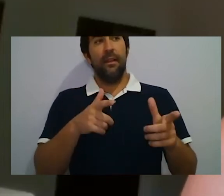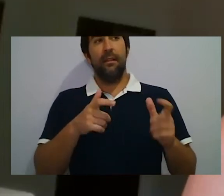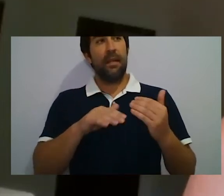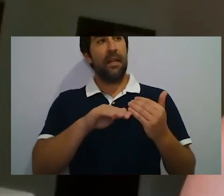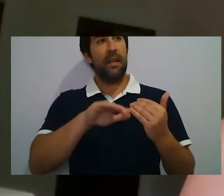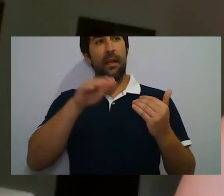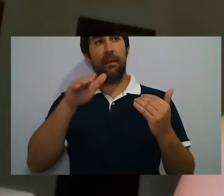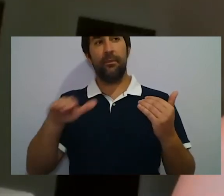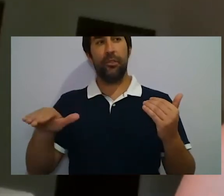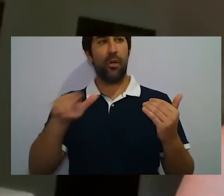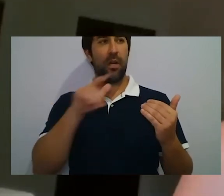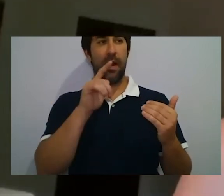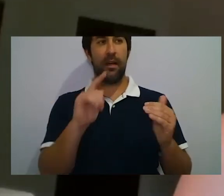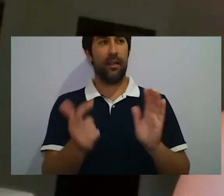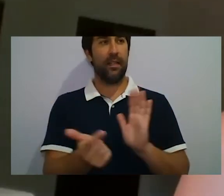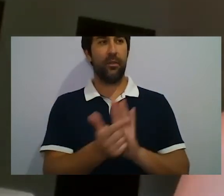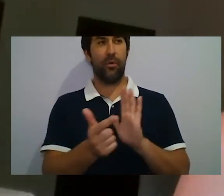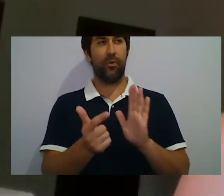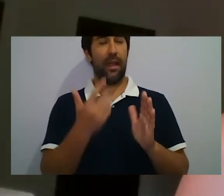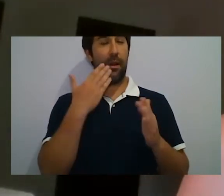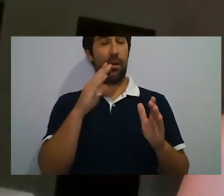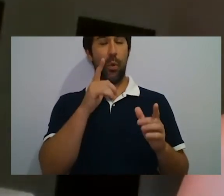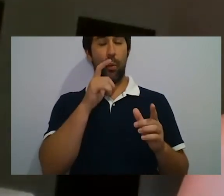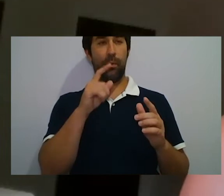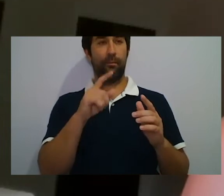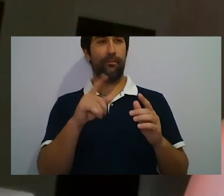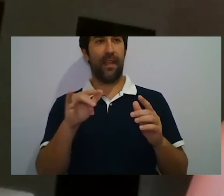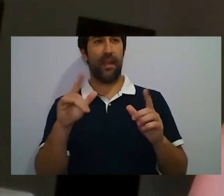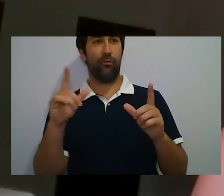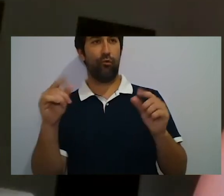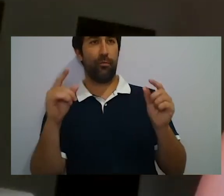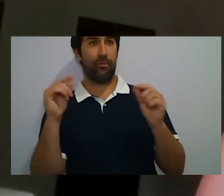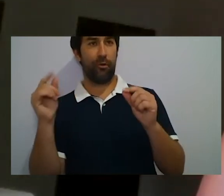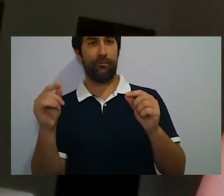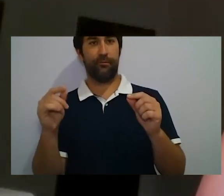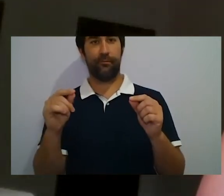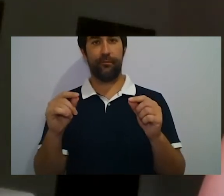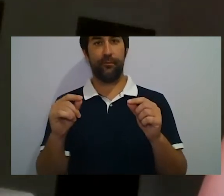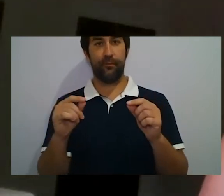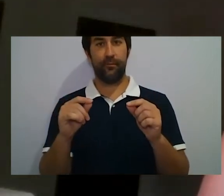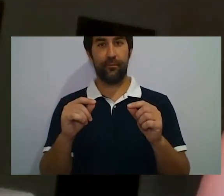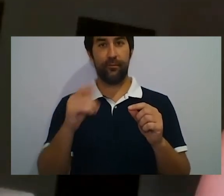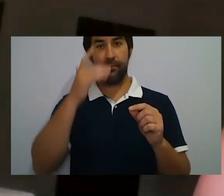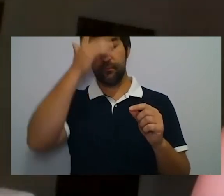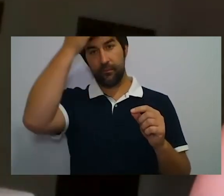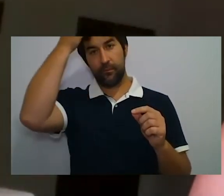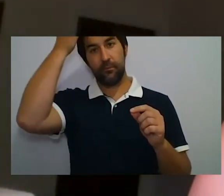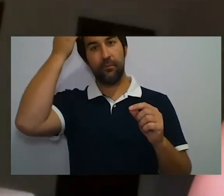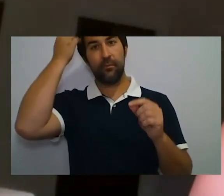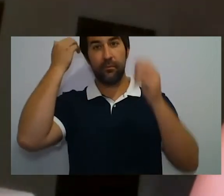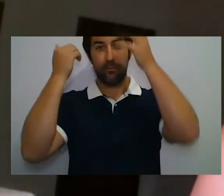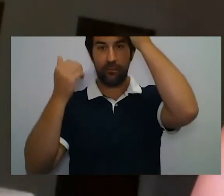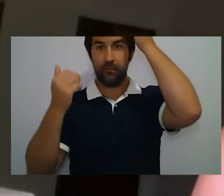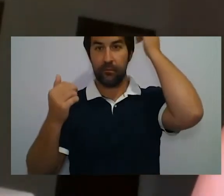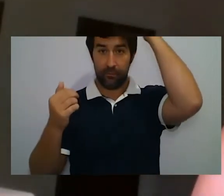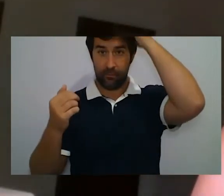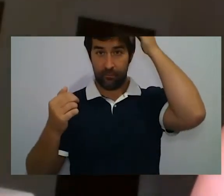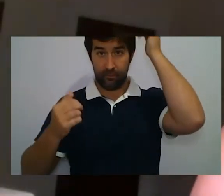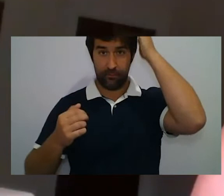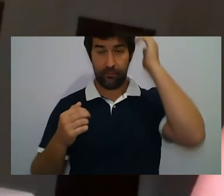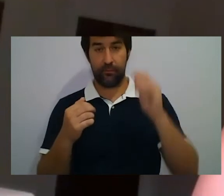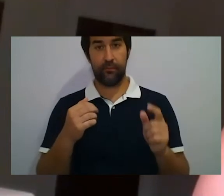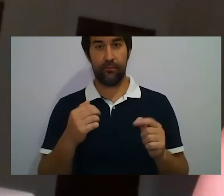near misses where we would want to preemptively address those potential areas of concern. So getting off topic a little bit, but those that where we do have